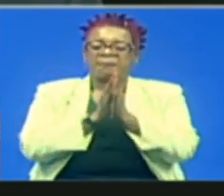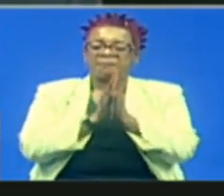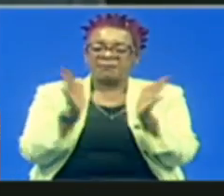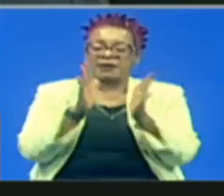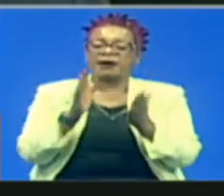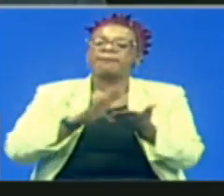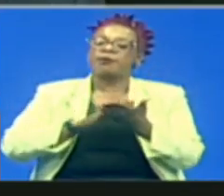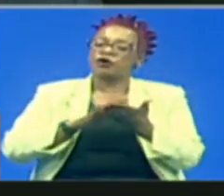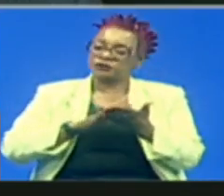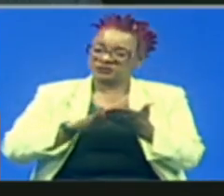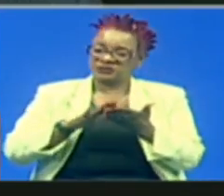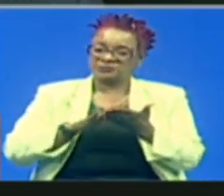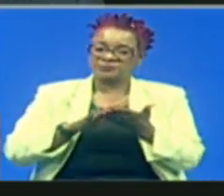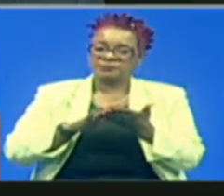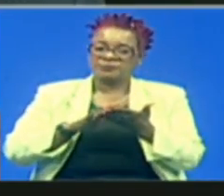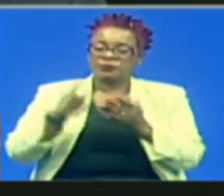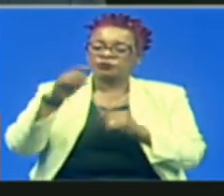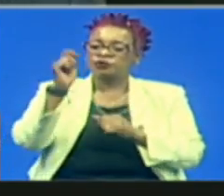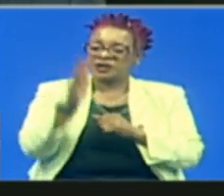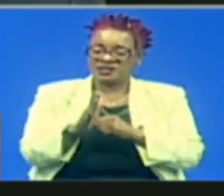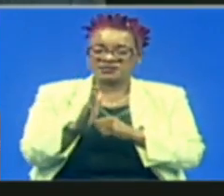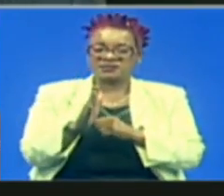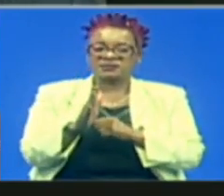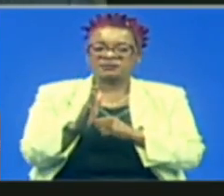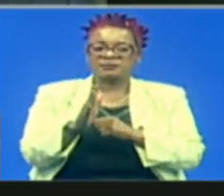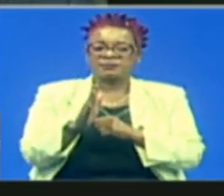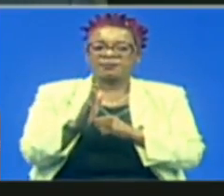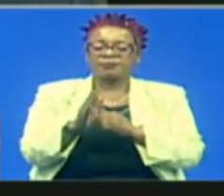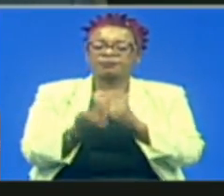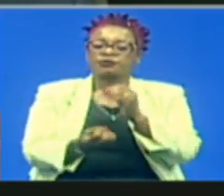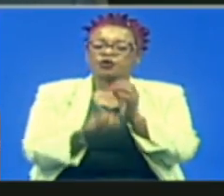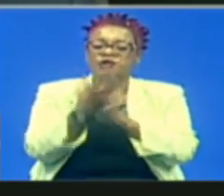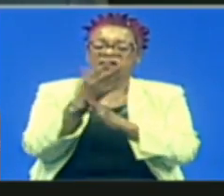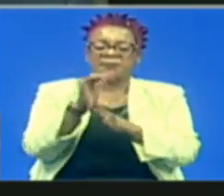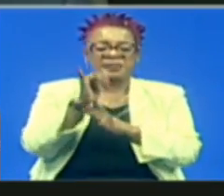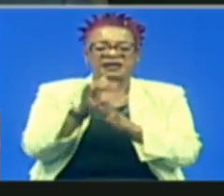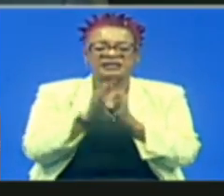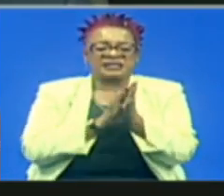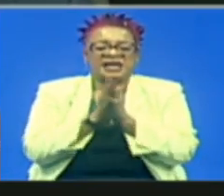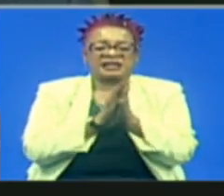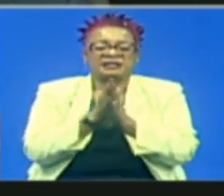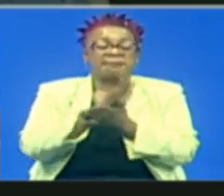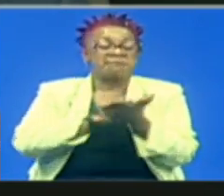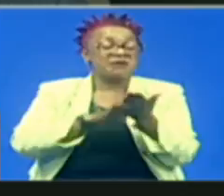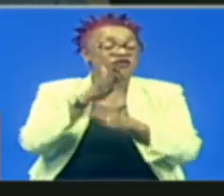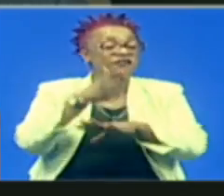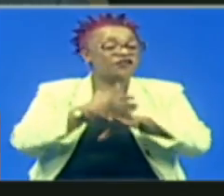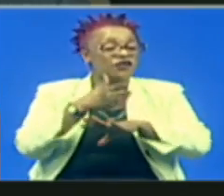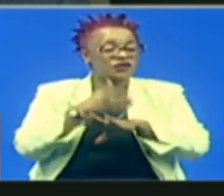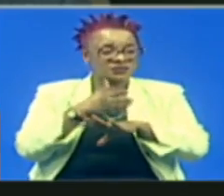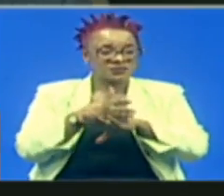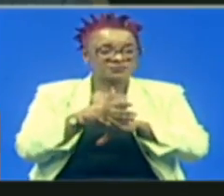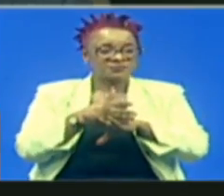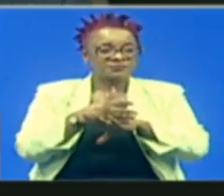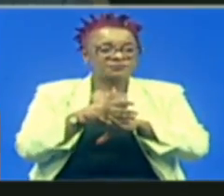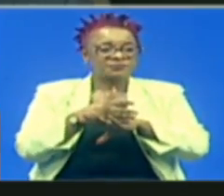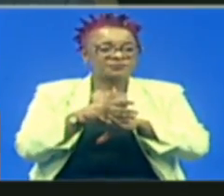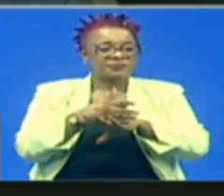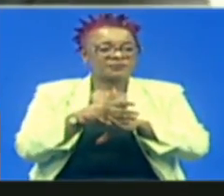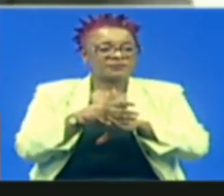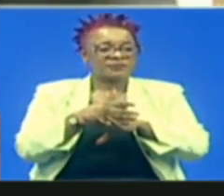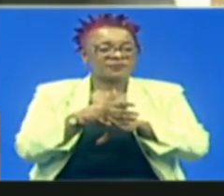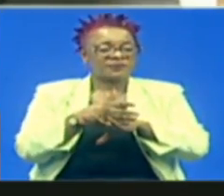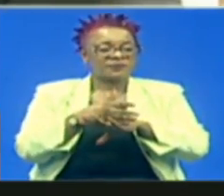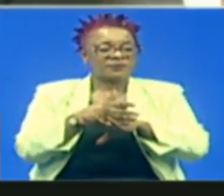apology to Kenyans on causing them such anxiety based on falsehood at the very